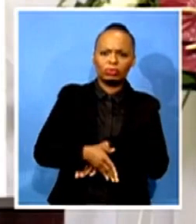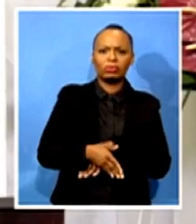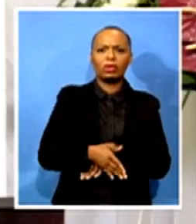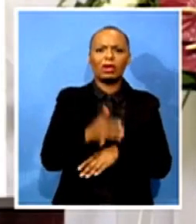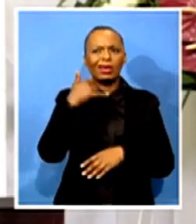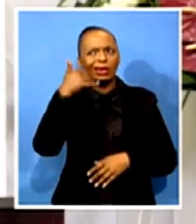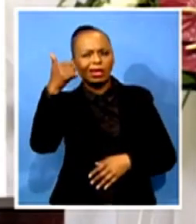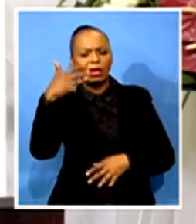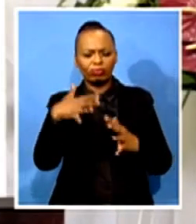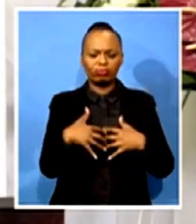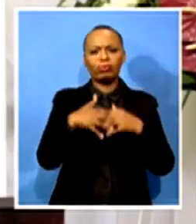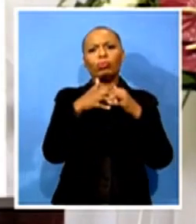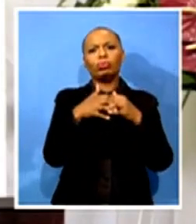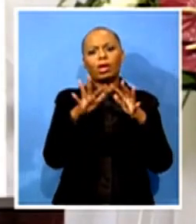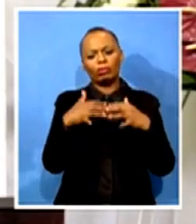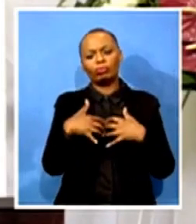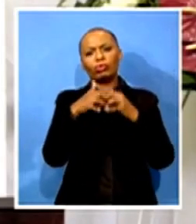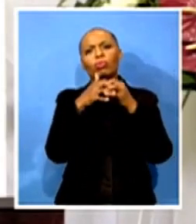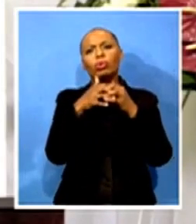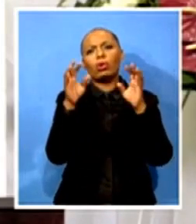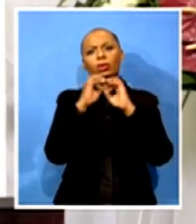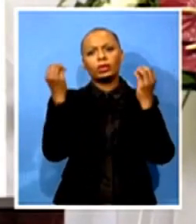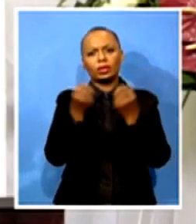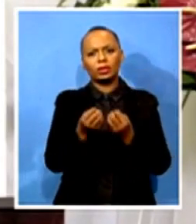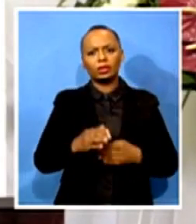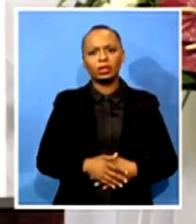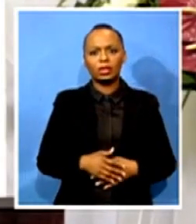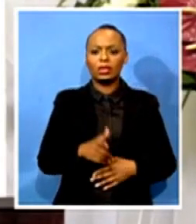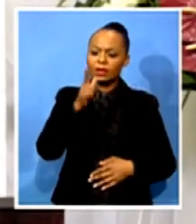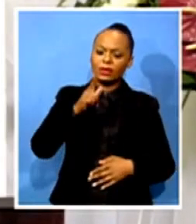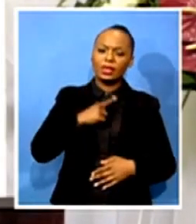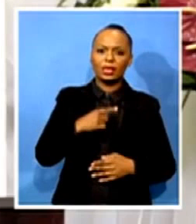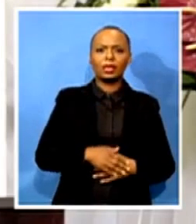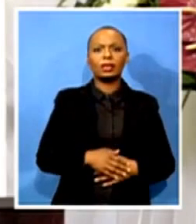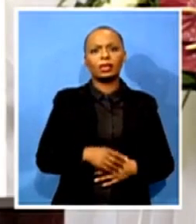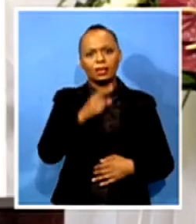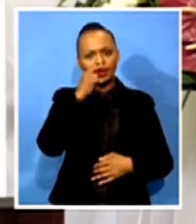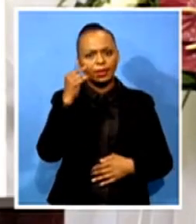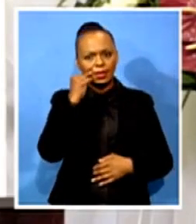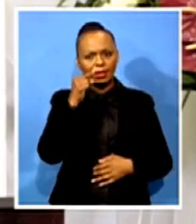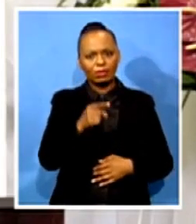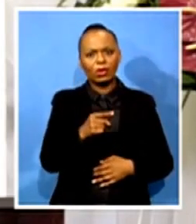herself, ikamala lenhlangano ke umuthande umuntu omdala.